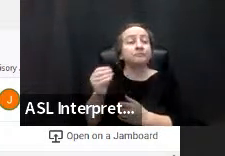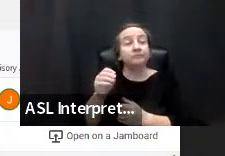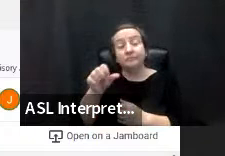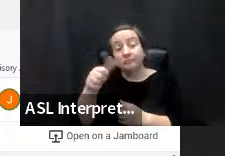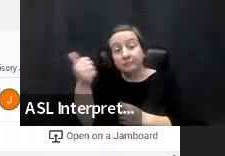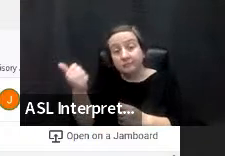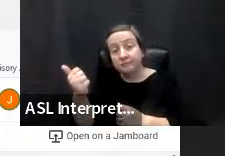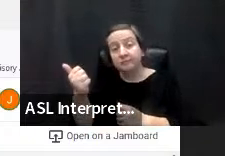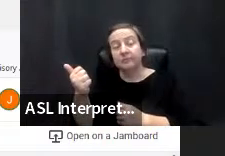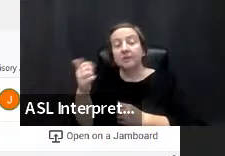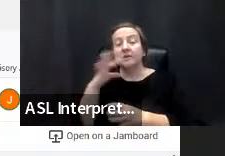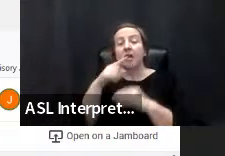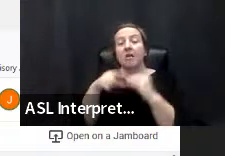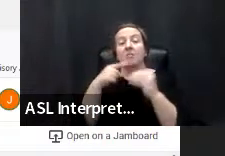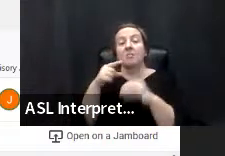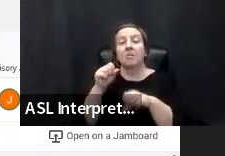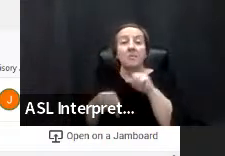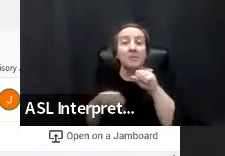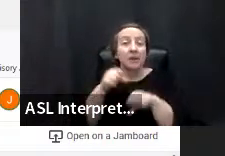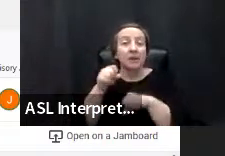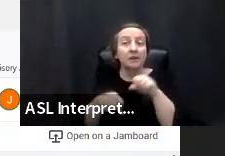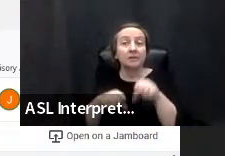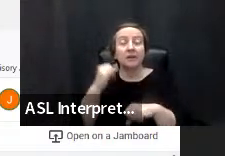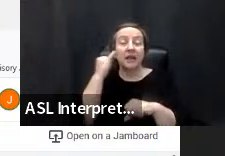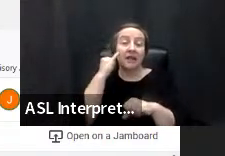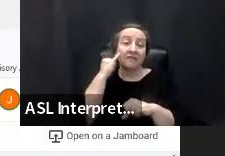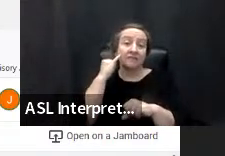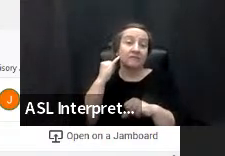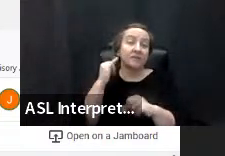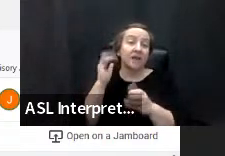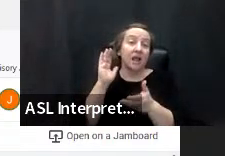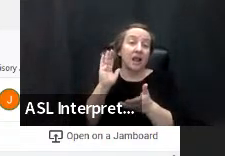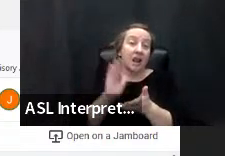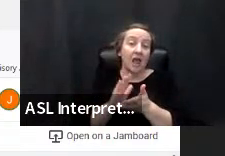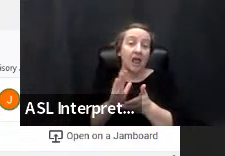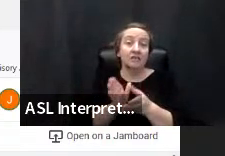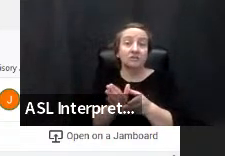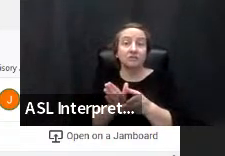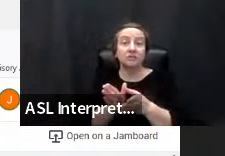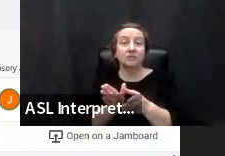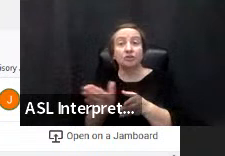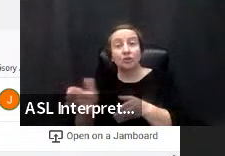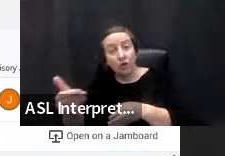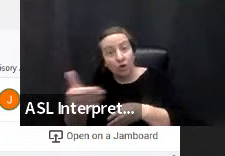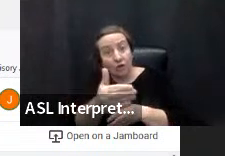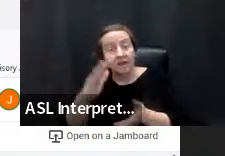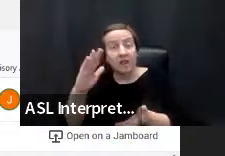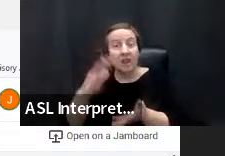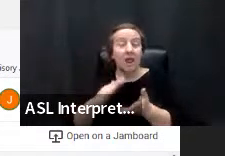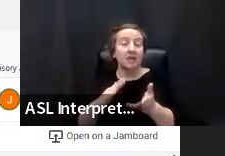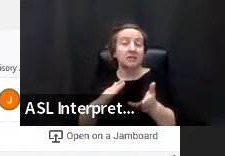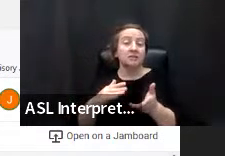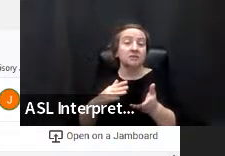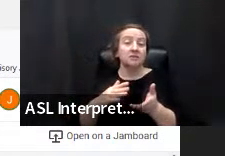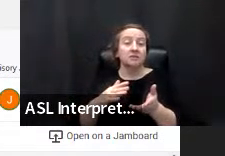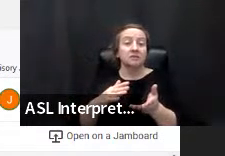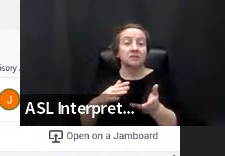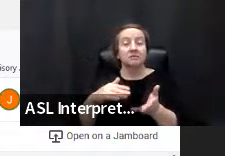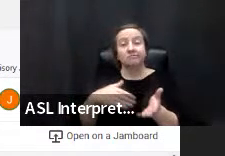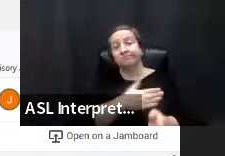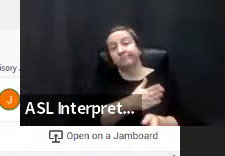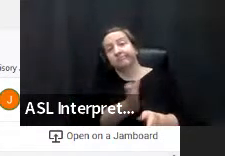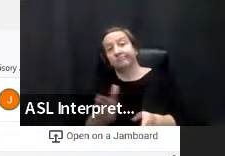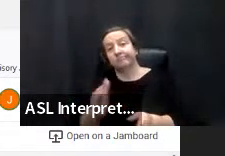another, we were talking about bikes, that if there are less curves and turns, then it kind of like